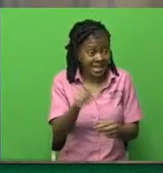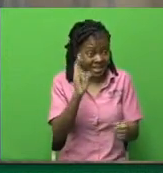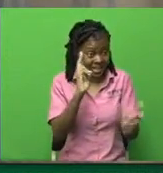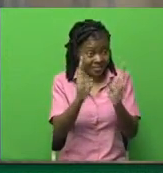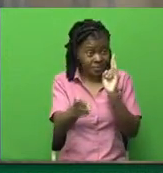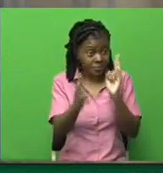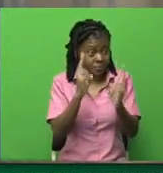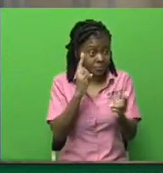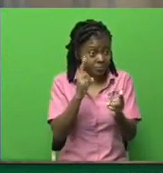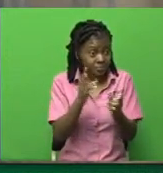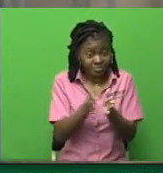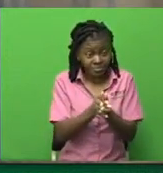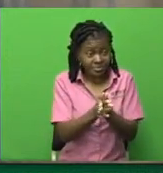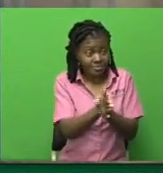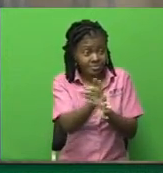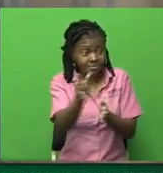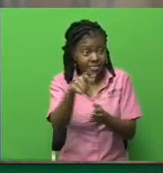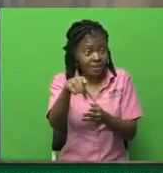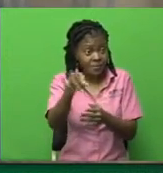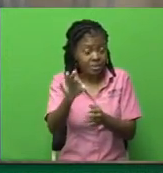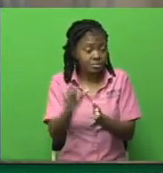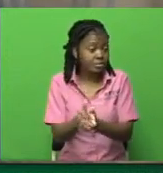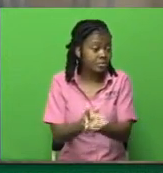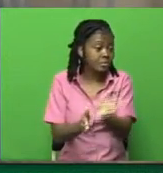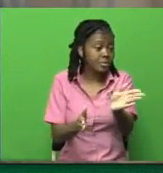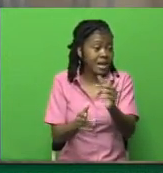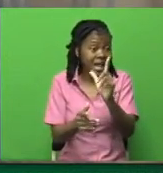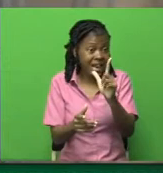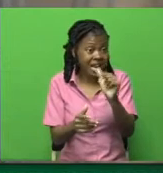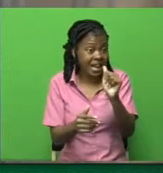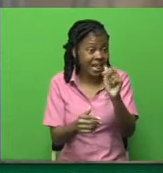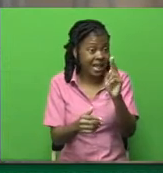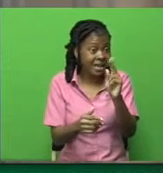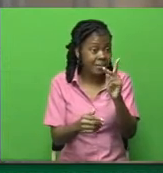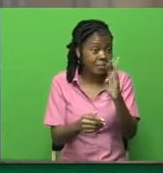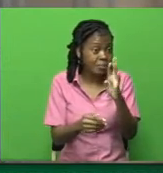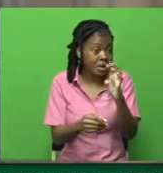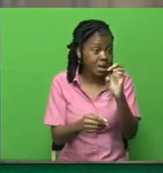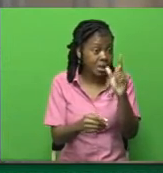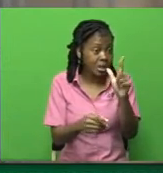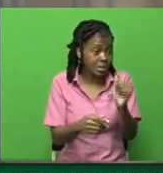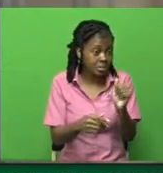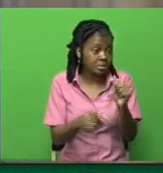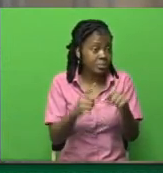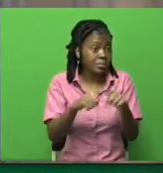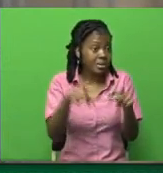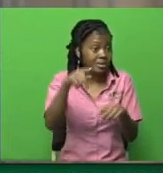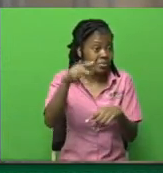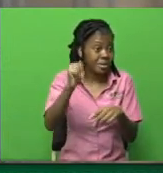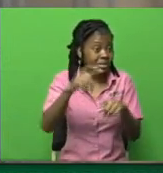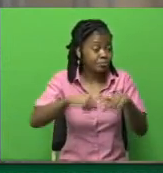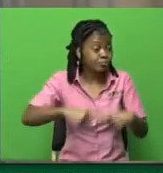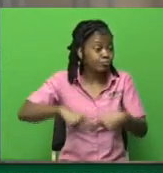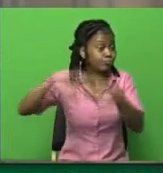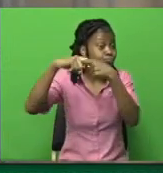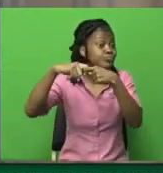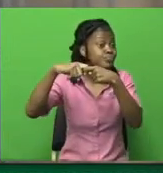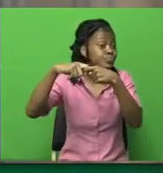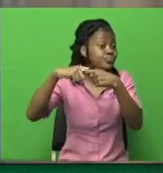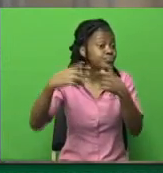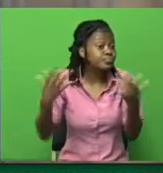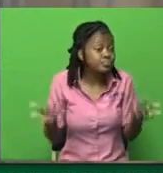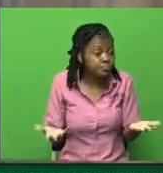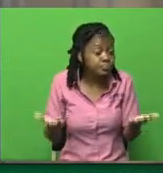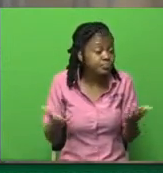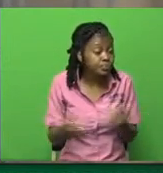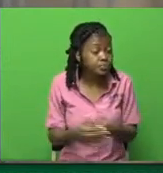strongholds point 14 and library but he stopped it they halted to work now we get this